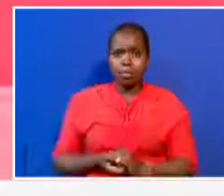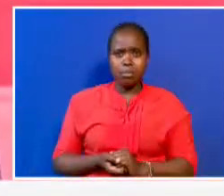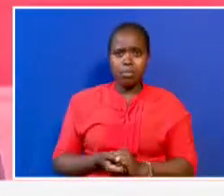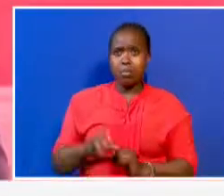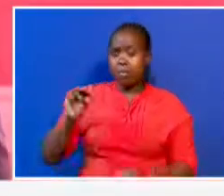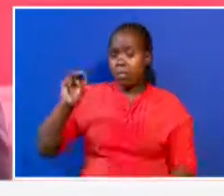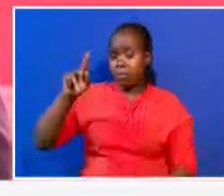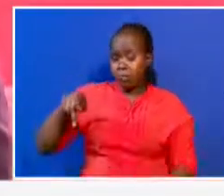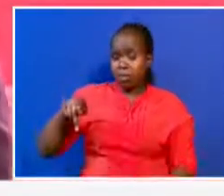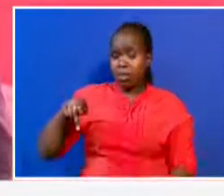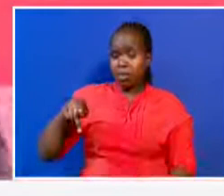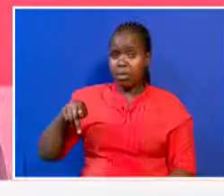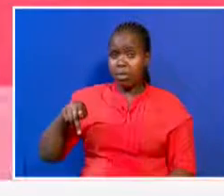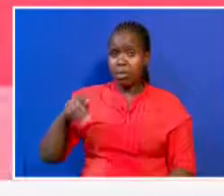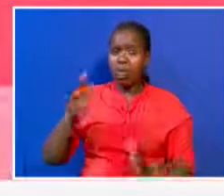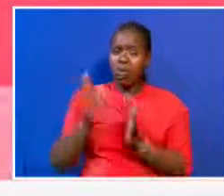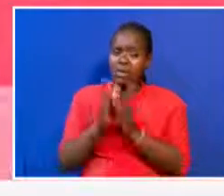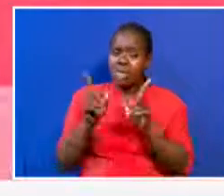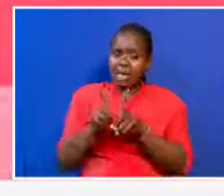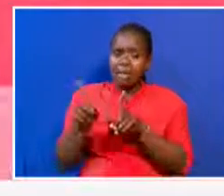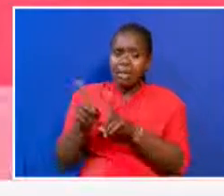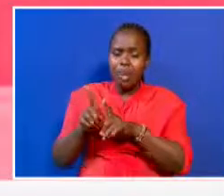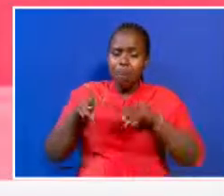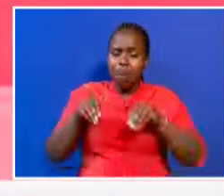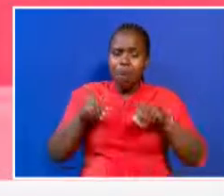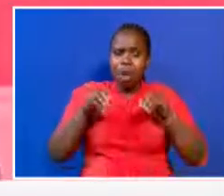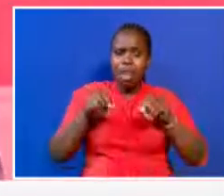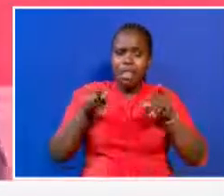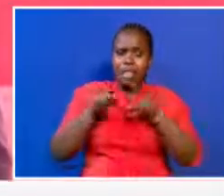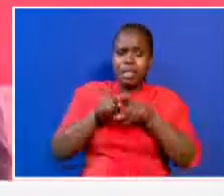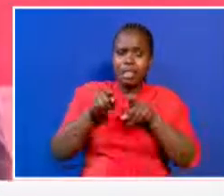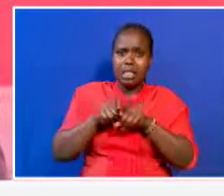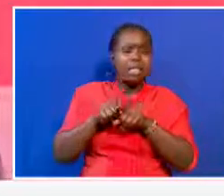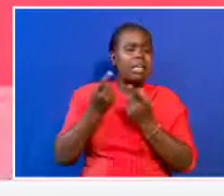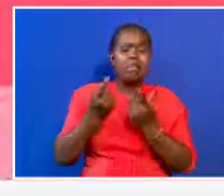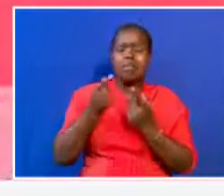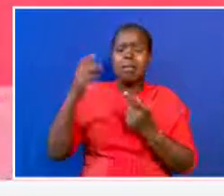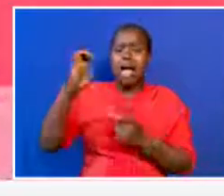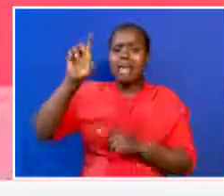Members of Parliament and the same qualification as members of the executive